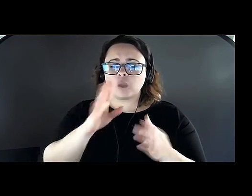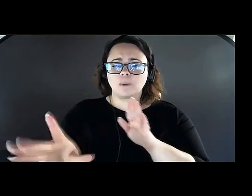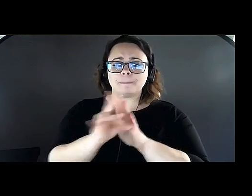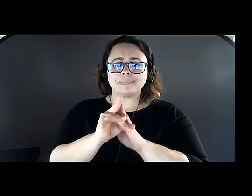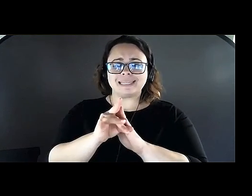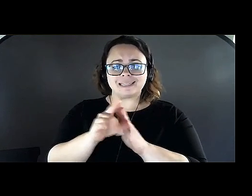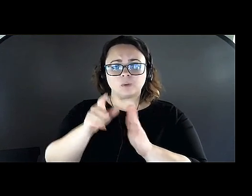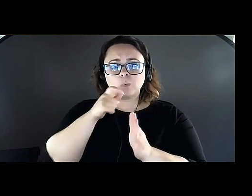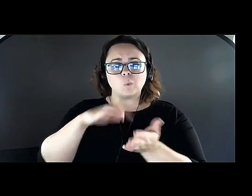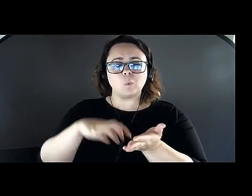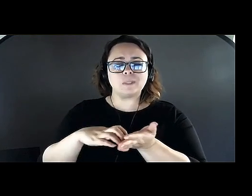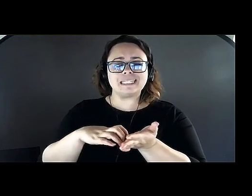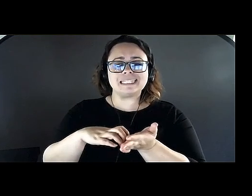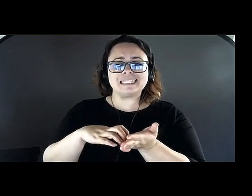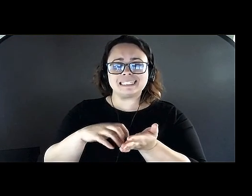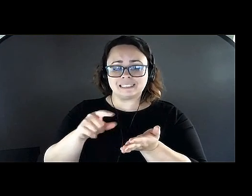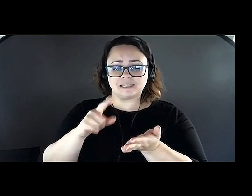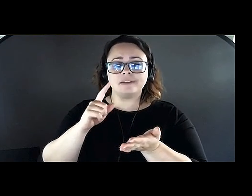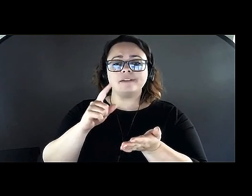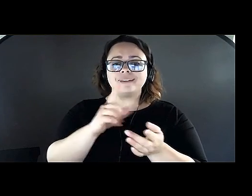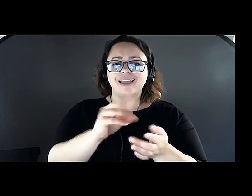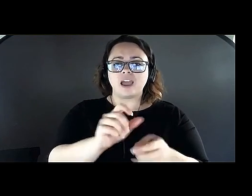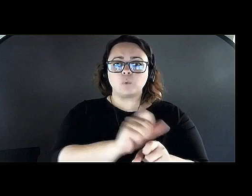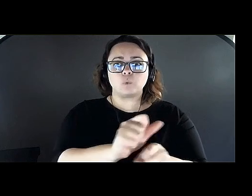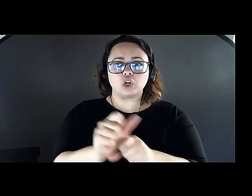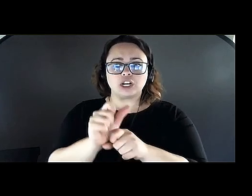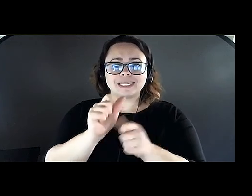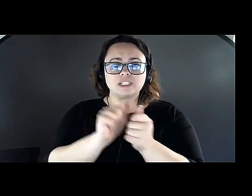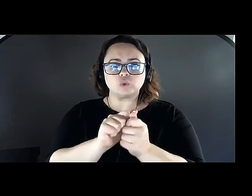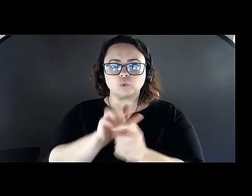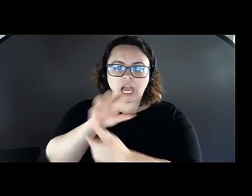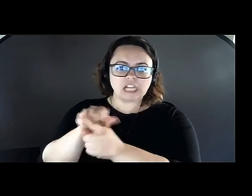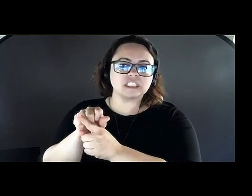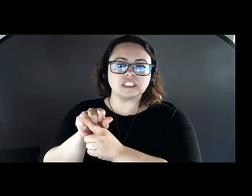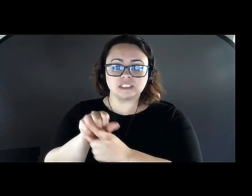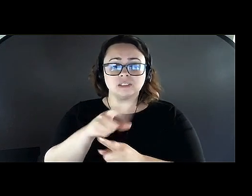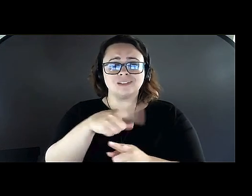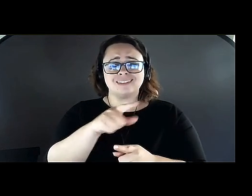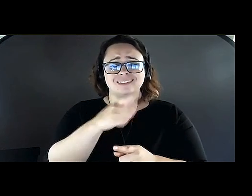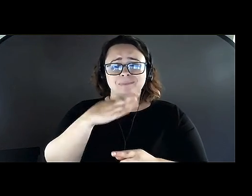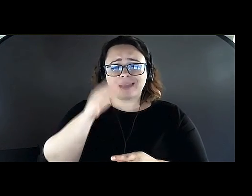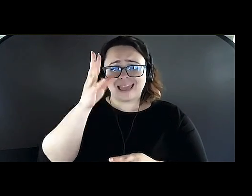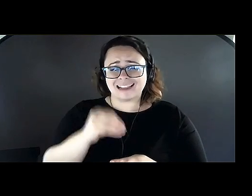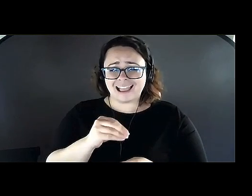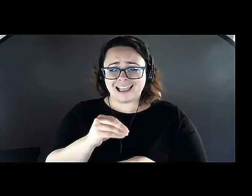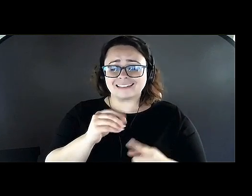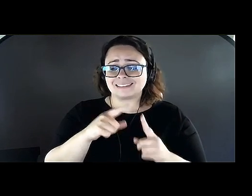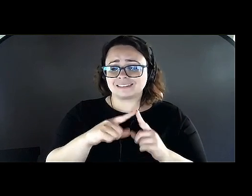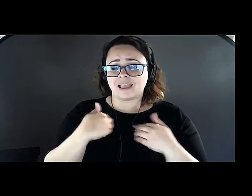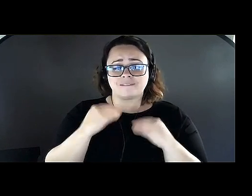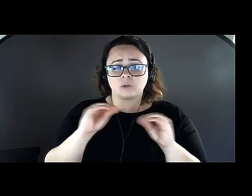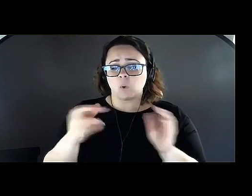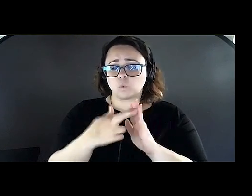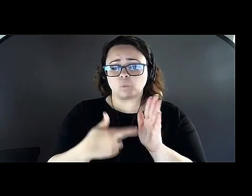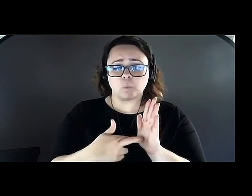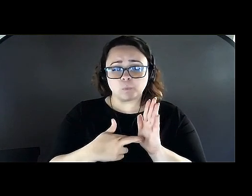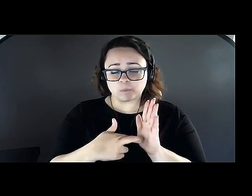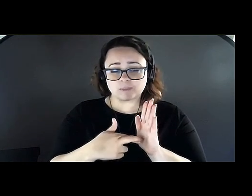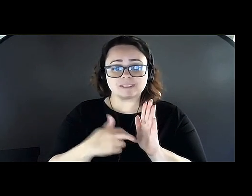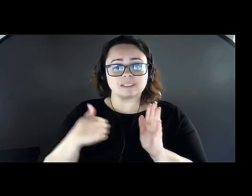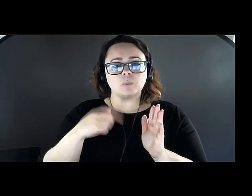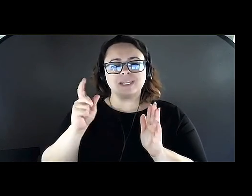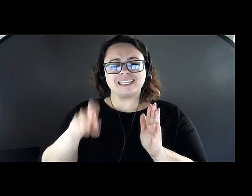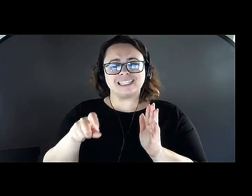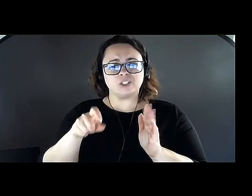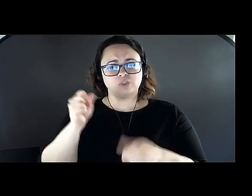choosing a target of the weakest link and collaborating on their offensive tactics. The bad guys have no rules. We need